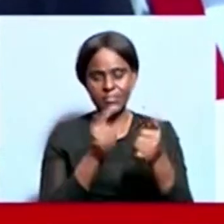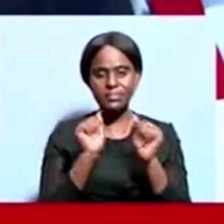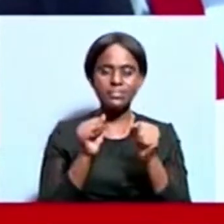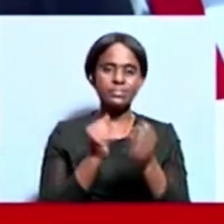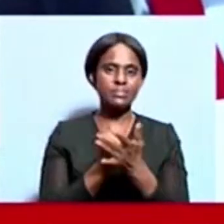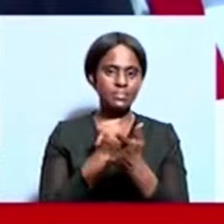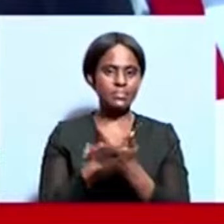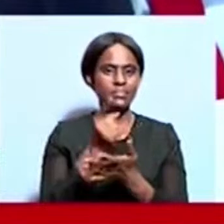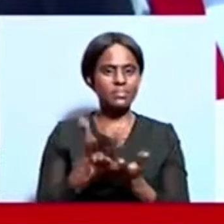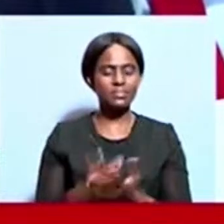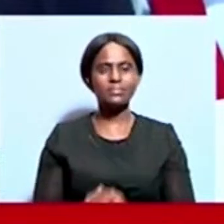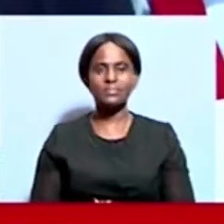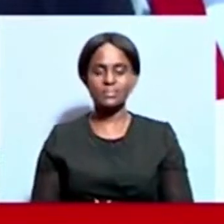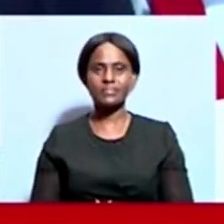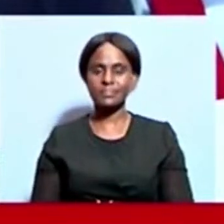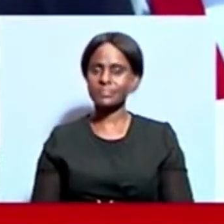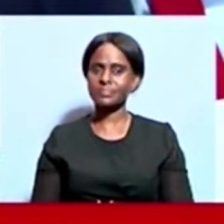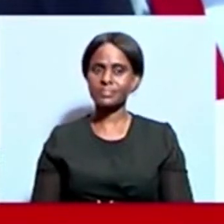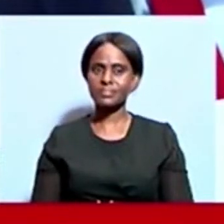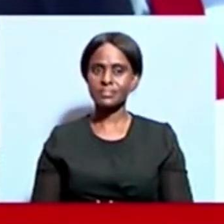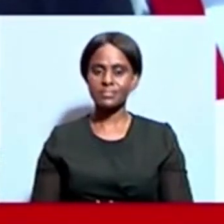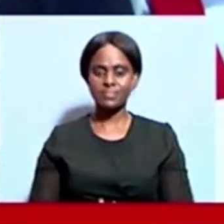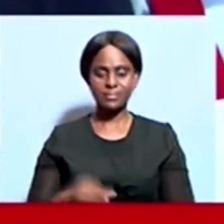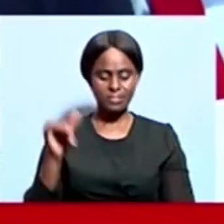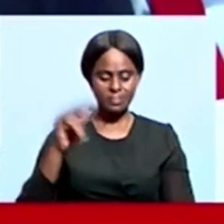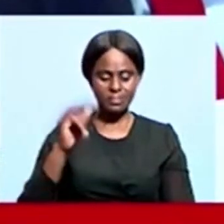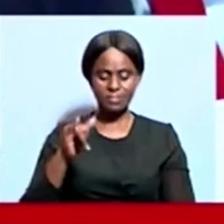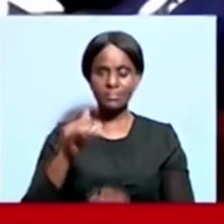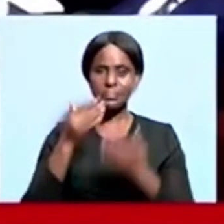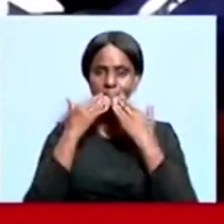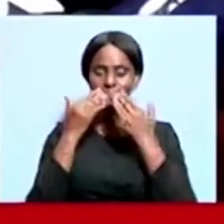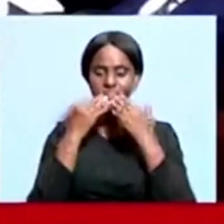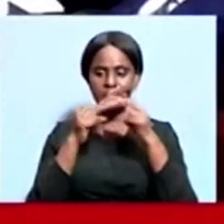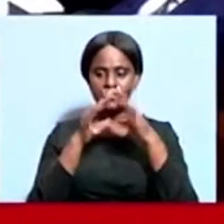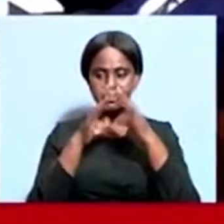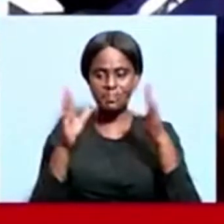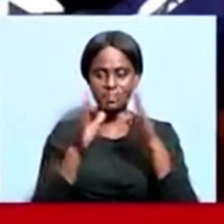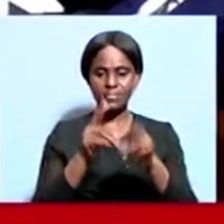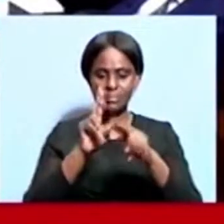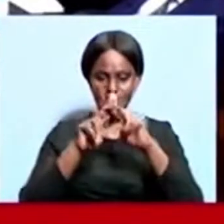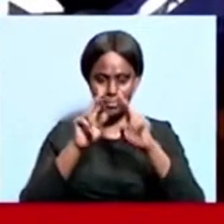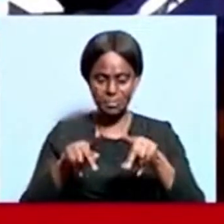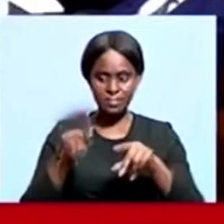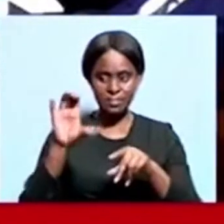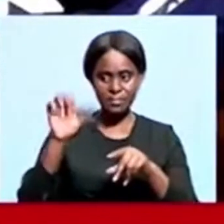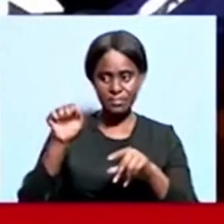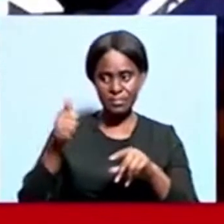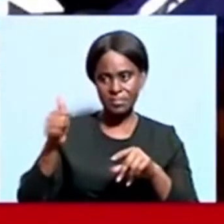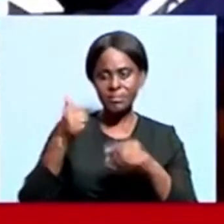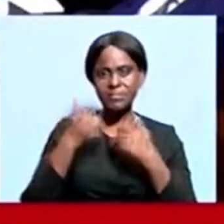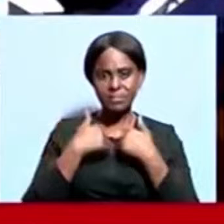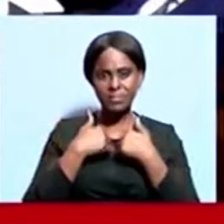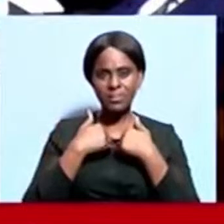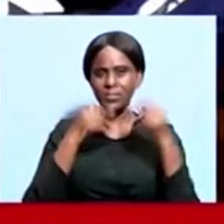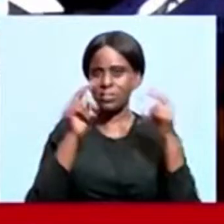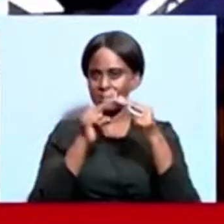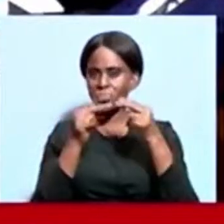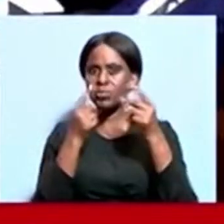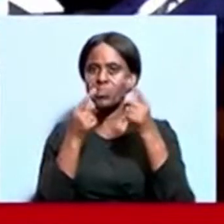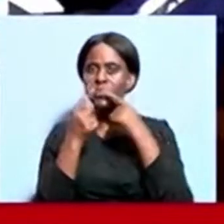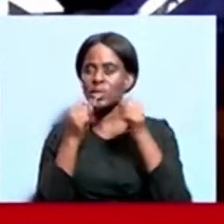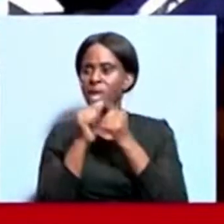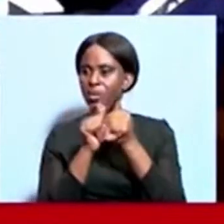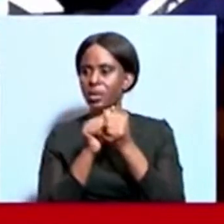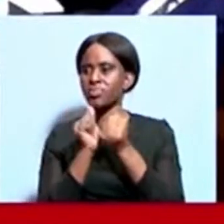question was, yes, Honorable Mwene. Yes, thank you very much. So then you'll go to. CS, do you have the contracts you're talking about with